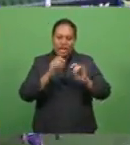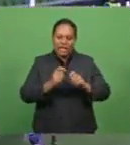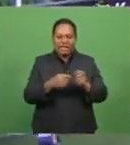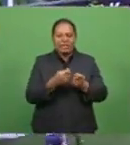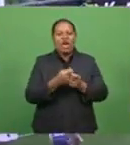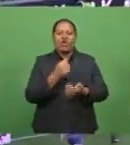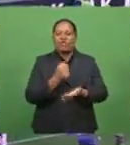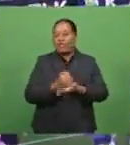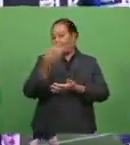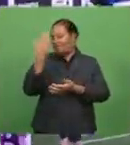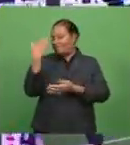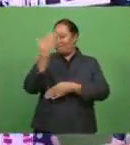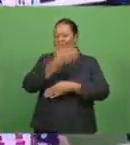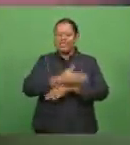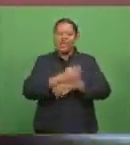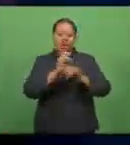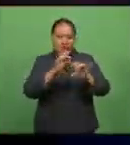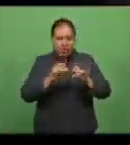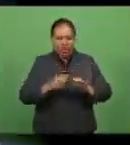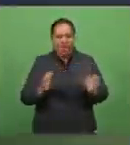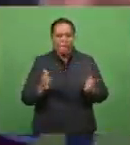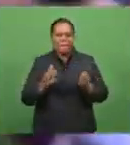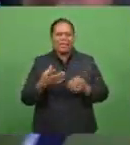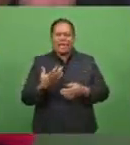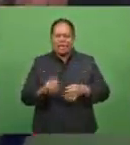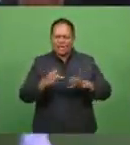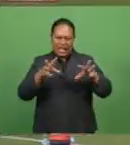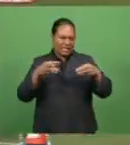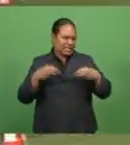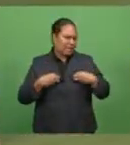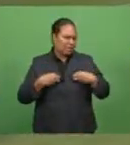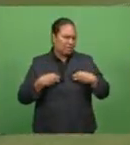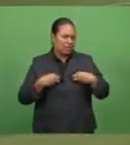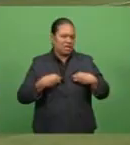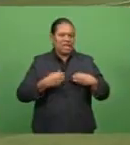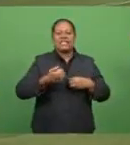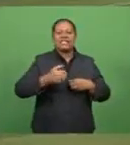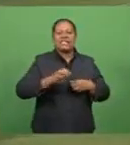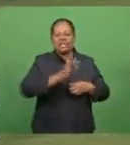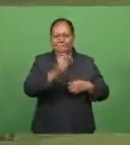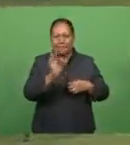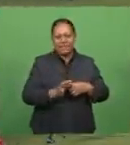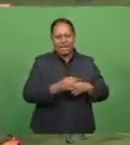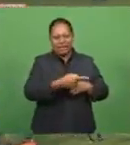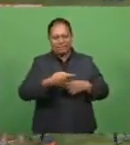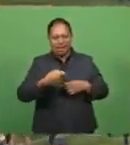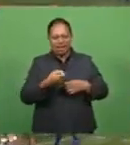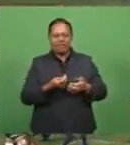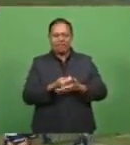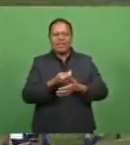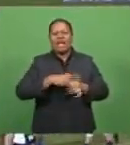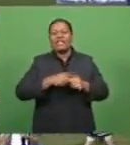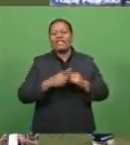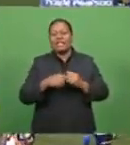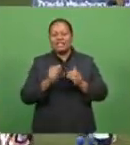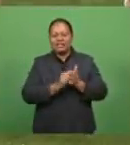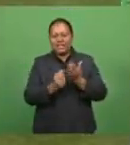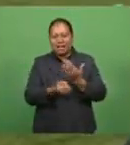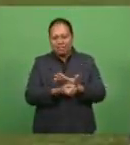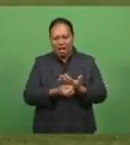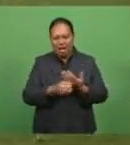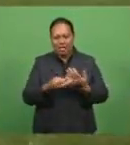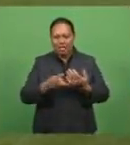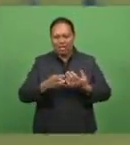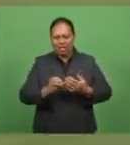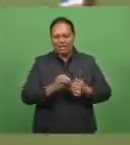confirmed last night that Australia's players have accepted the 60% pay cut, which will end until September 30th. All players have